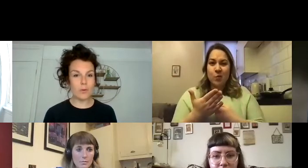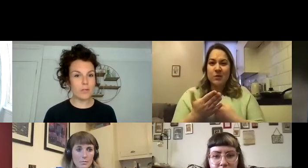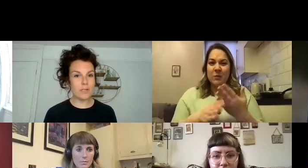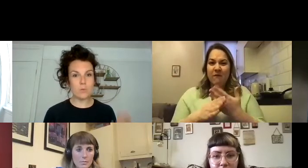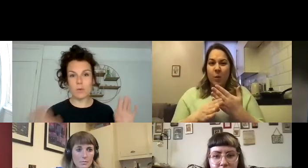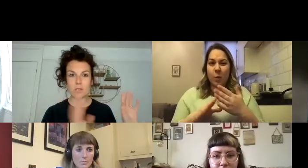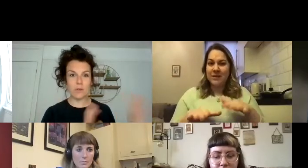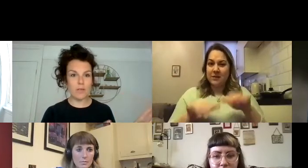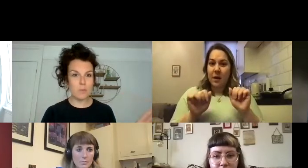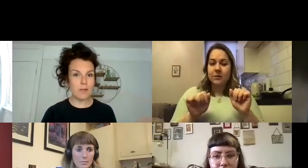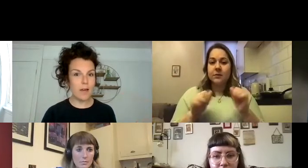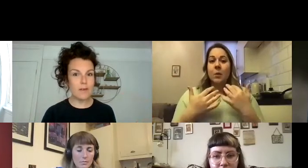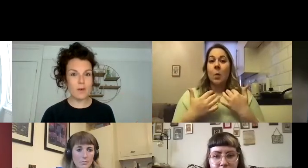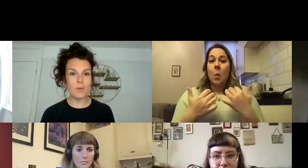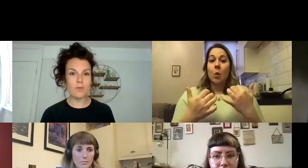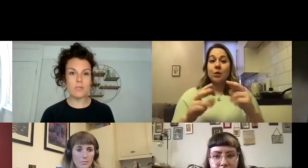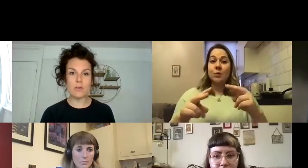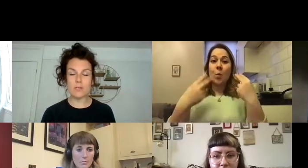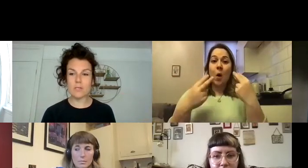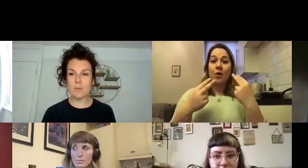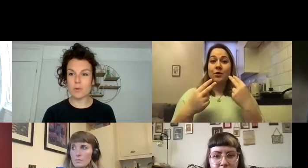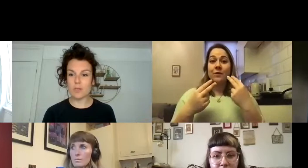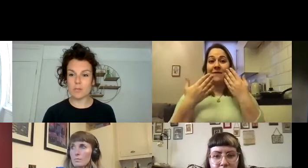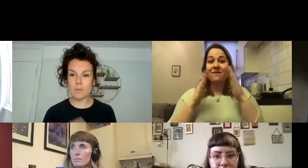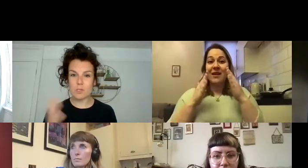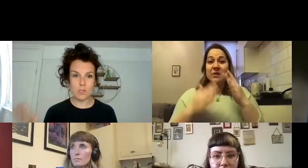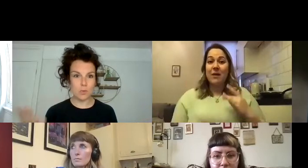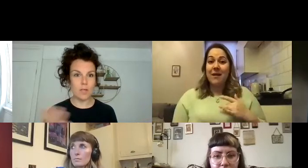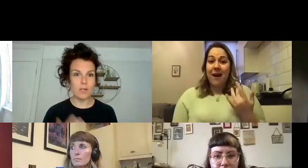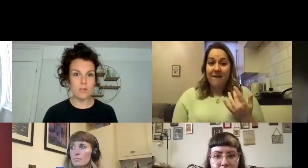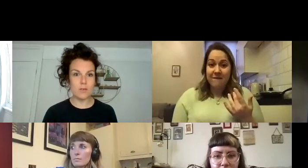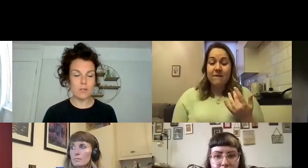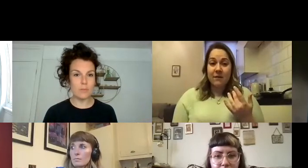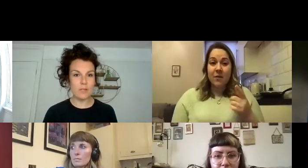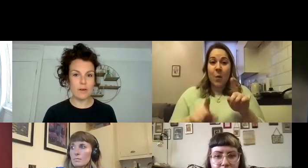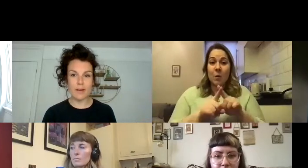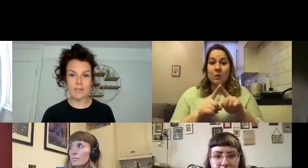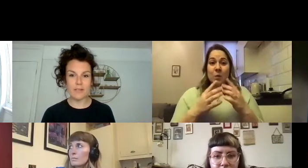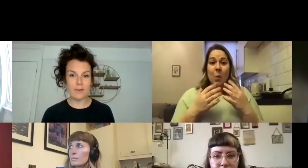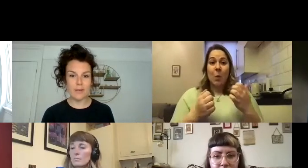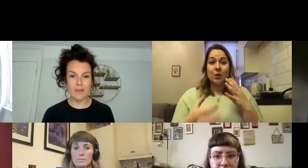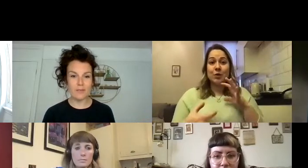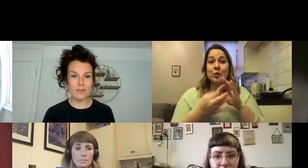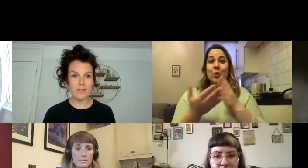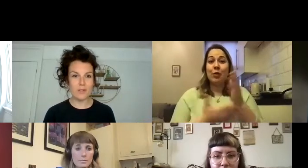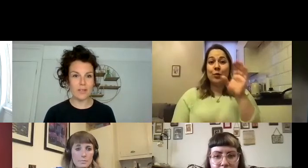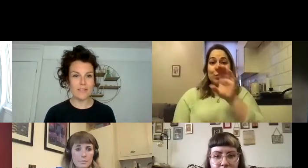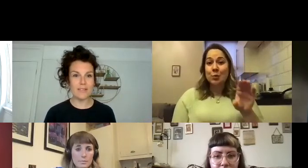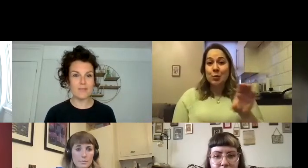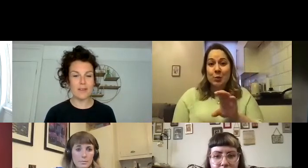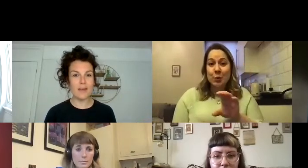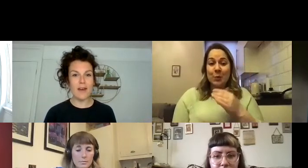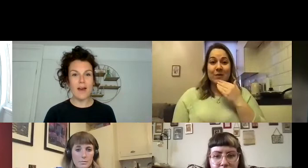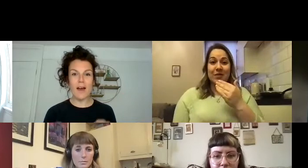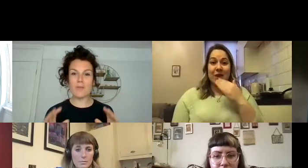have got audiences watching on Facebook Live, and we've also got some audience members just joining us through Zoom. So hello to you and thank you for joining us